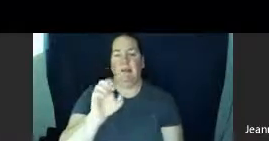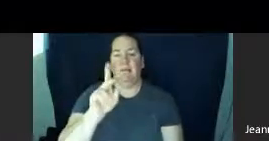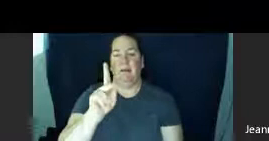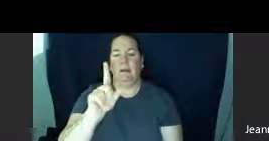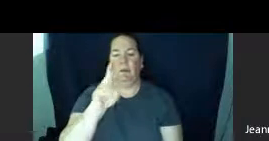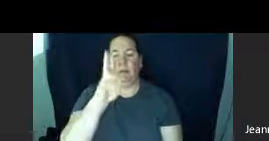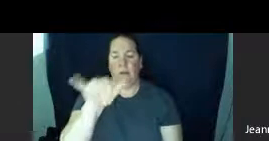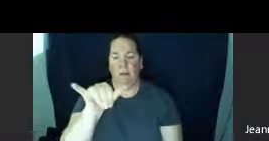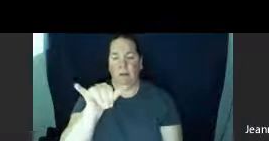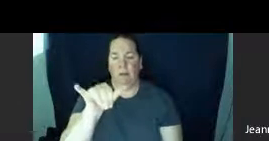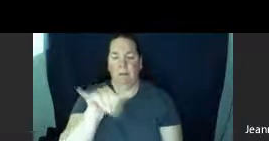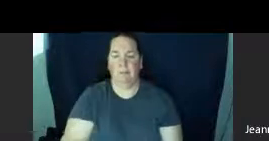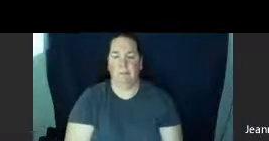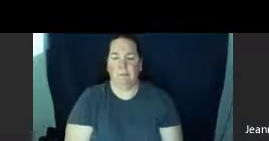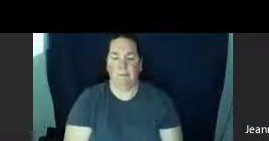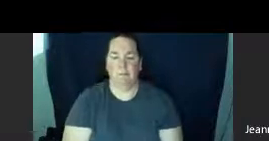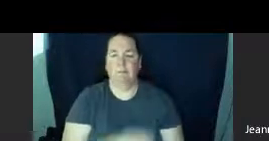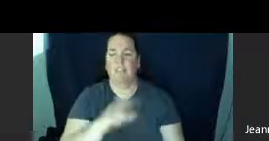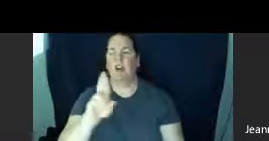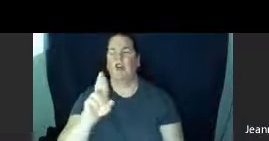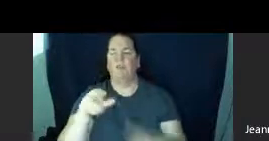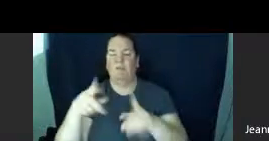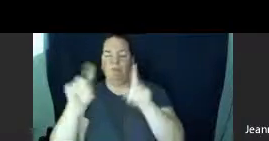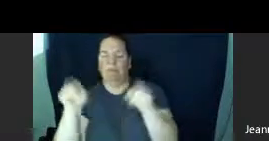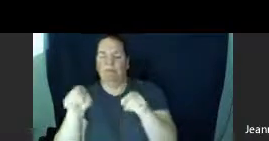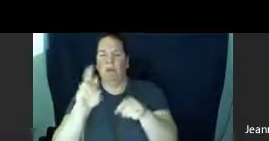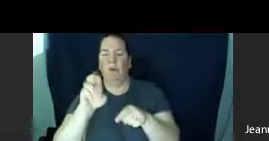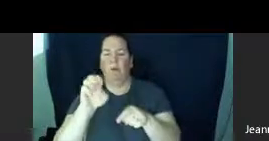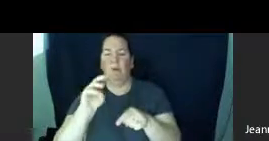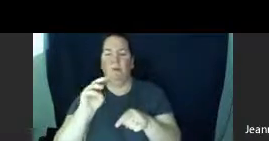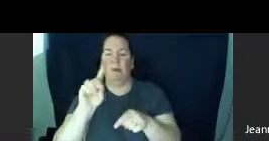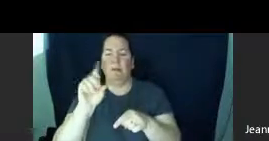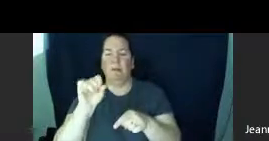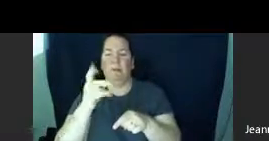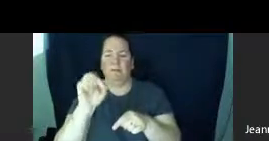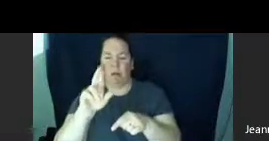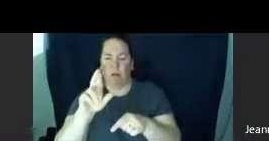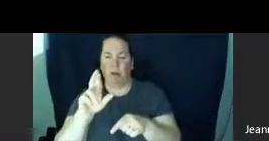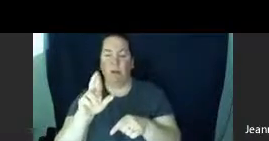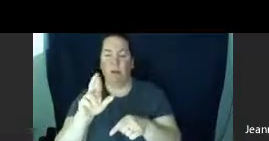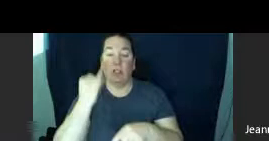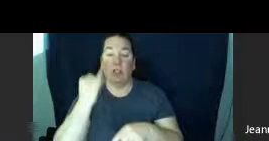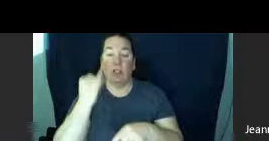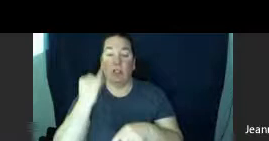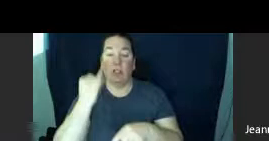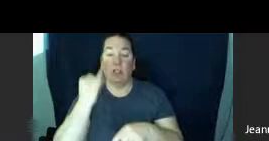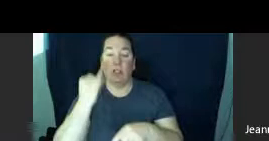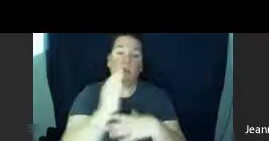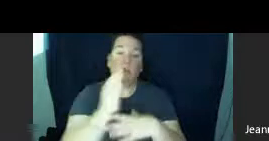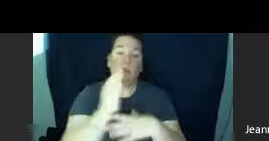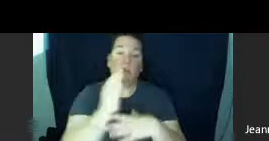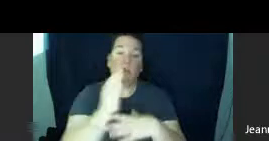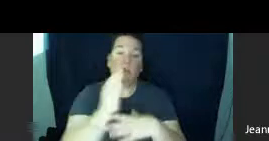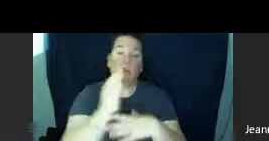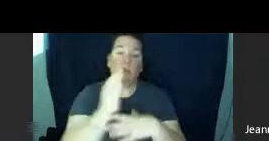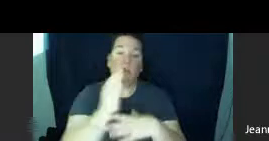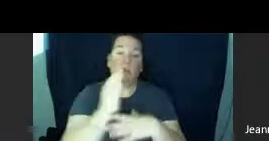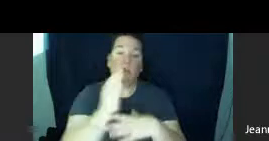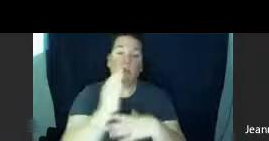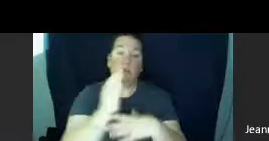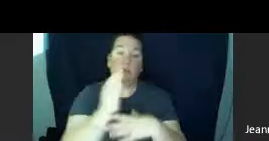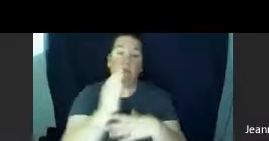the remdesivir. So remdesivir can be administered when the person has mild to moderate symptoms, when they're